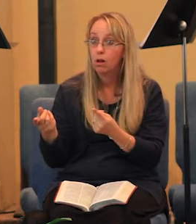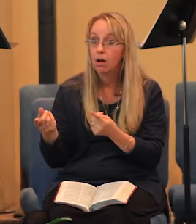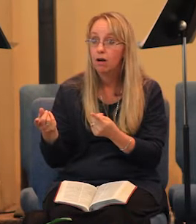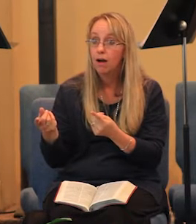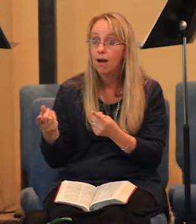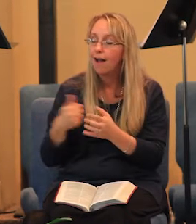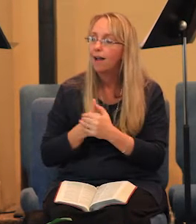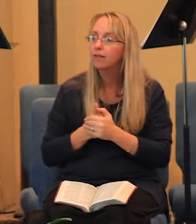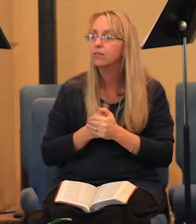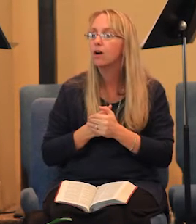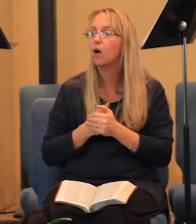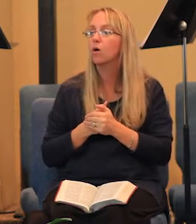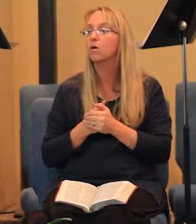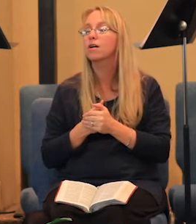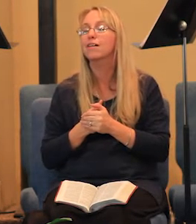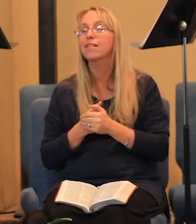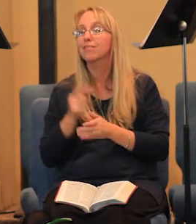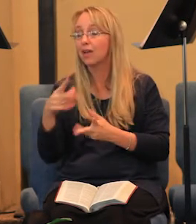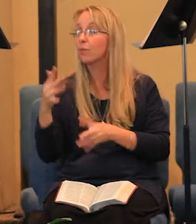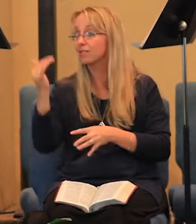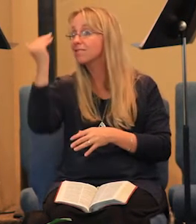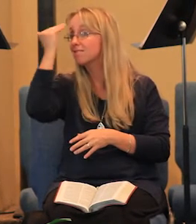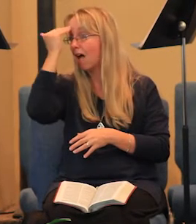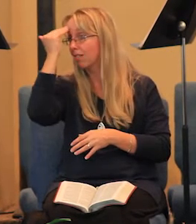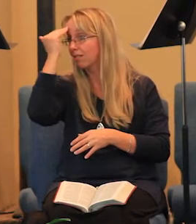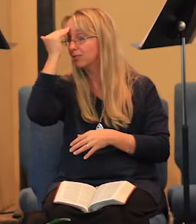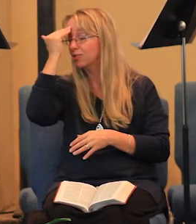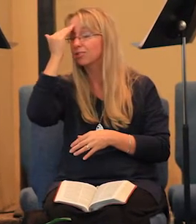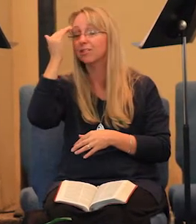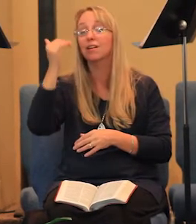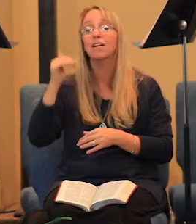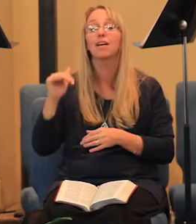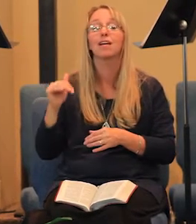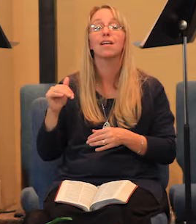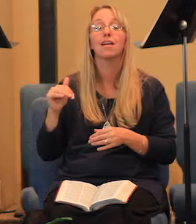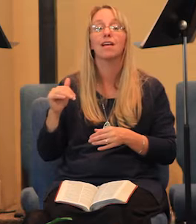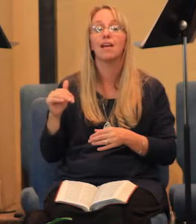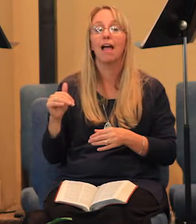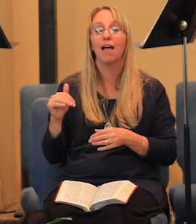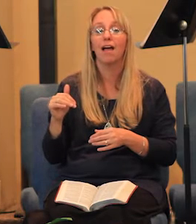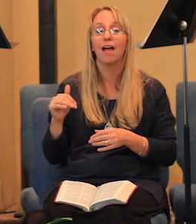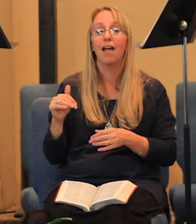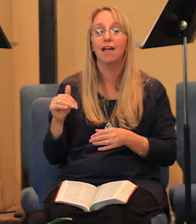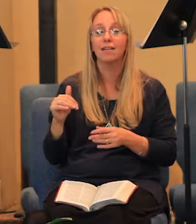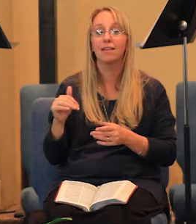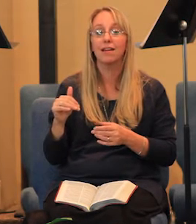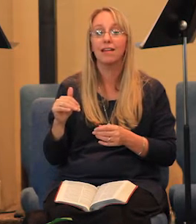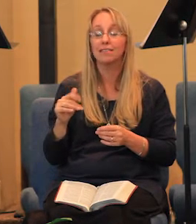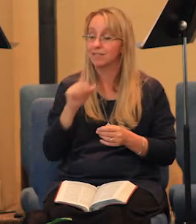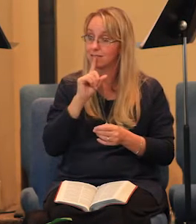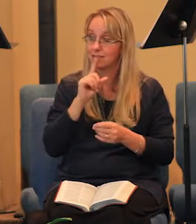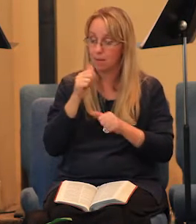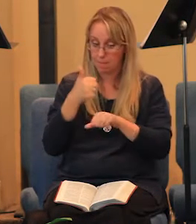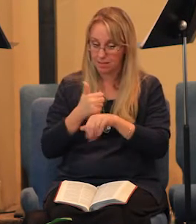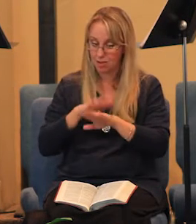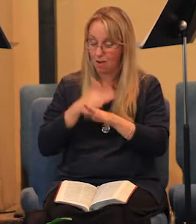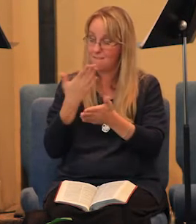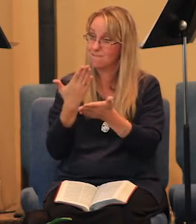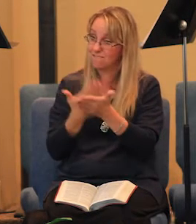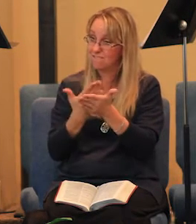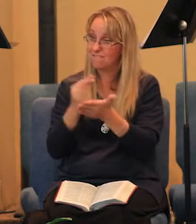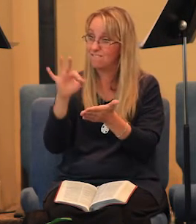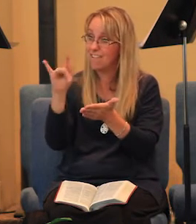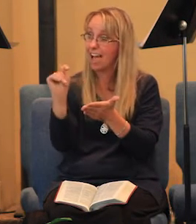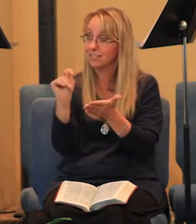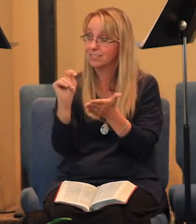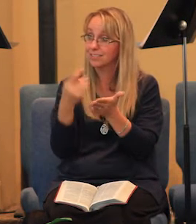And so there was this knowledge that he's imparting. And it's factual.